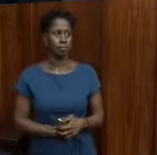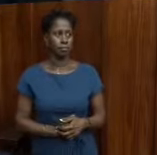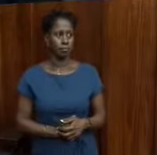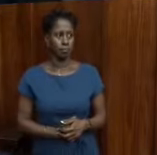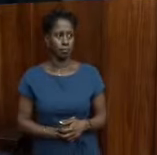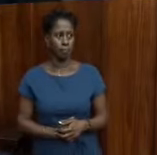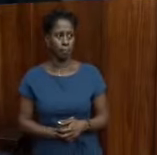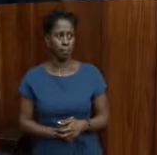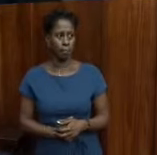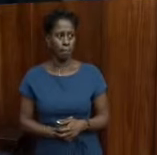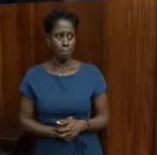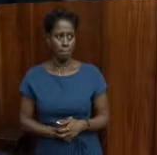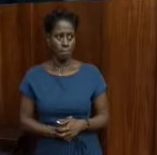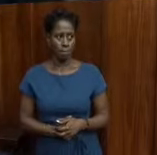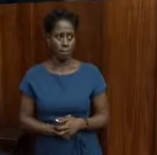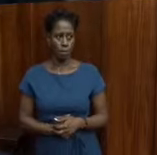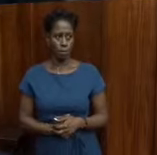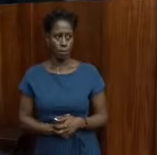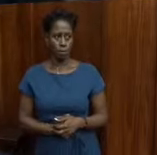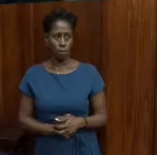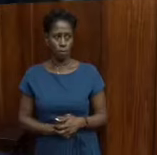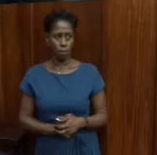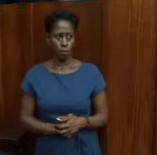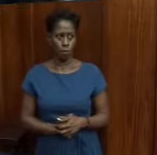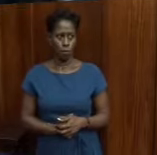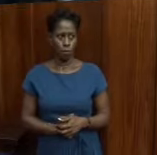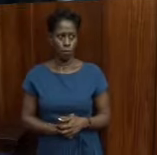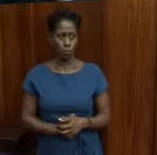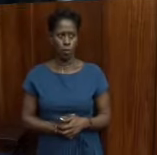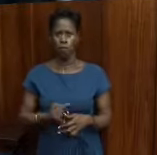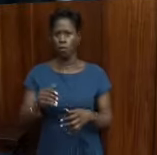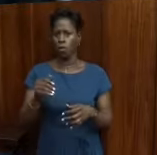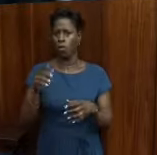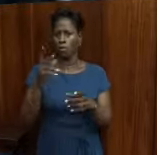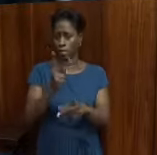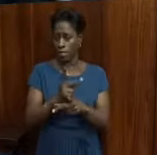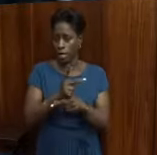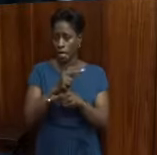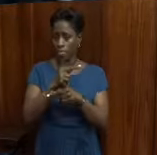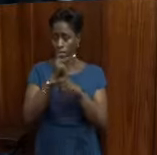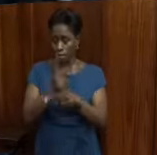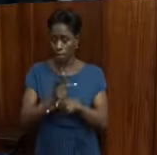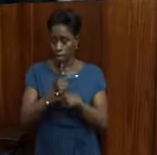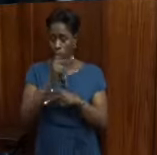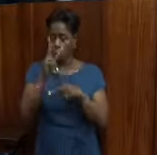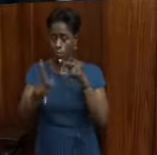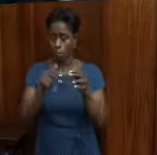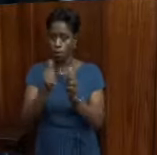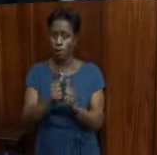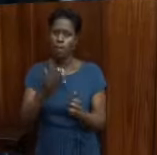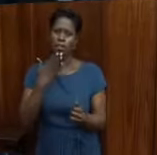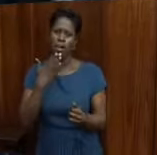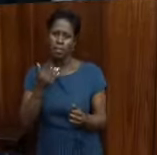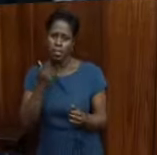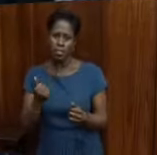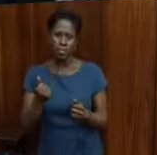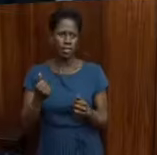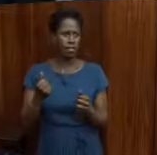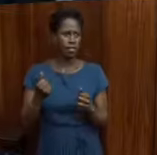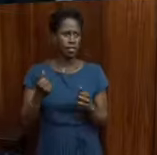been identified and will include diabetes, hypertension, maternal health, dialysis, and